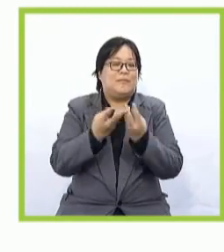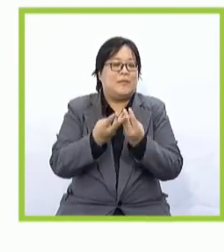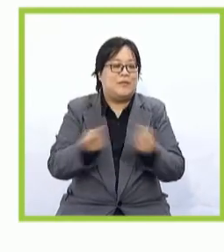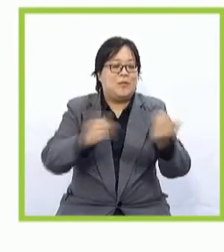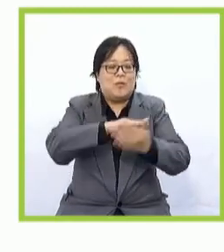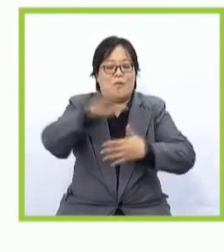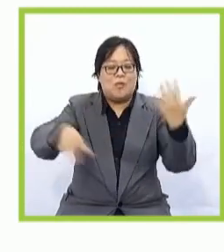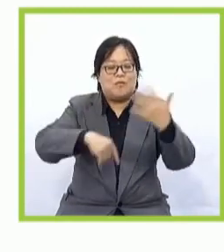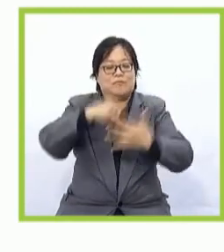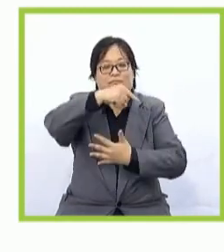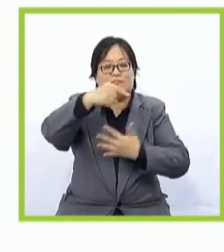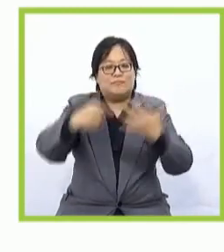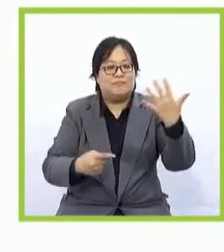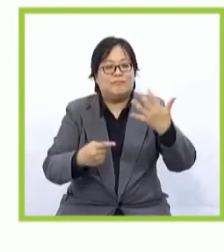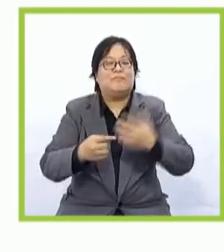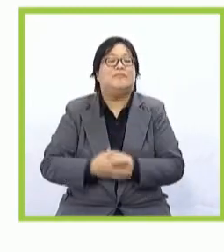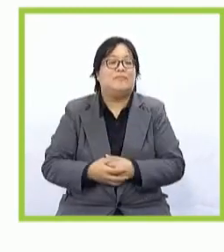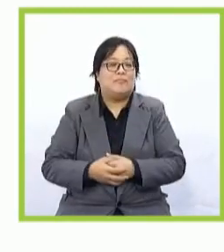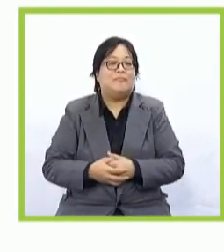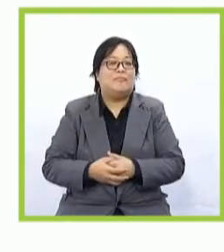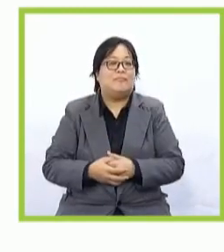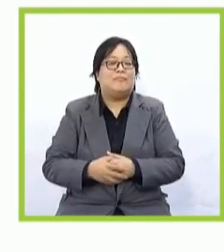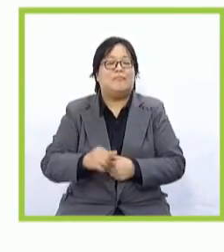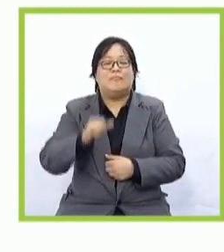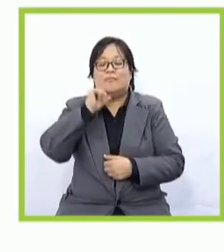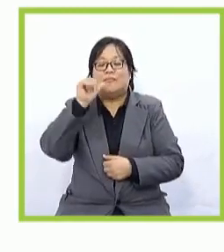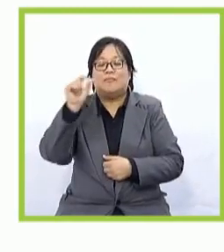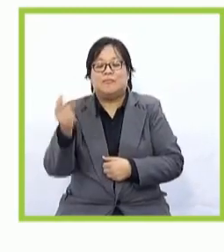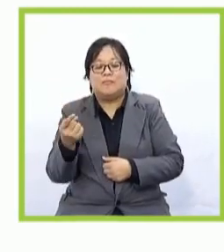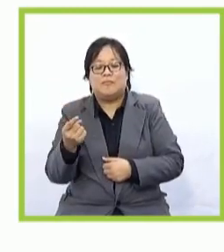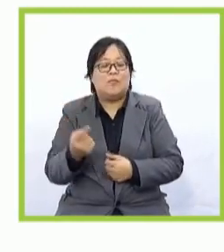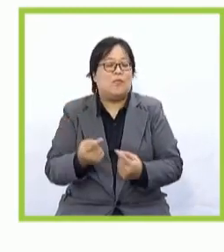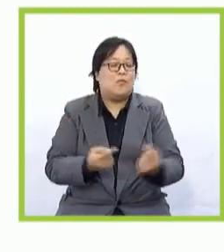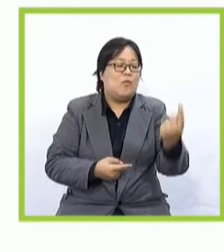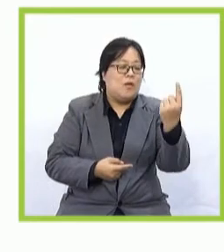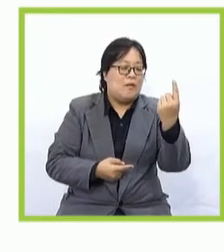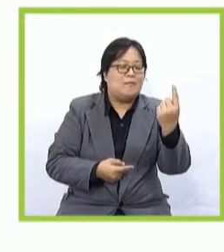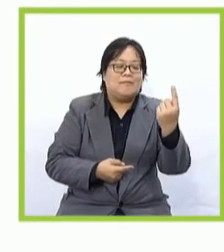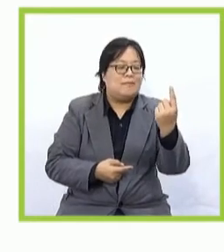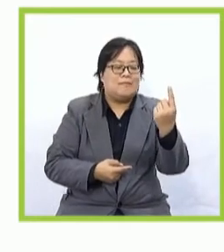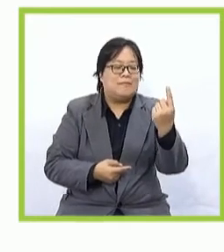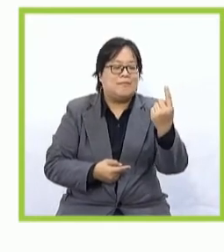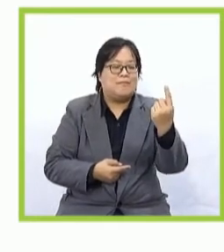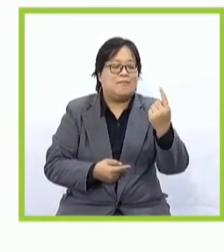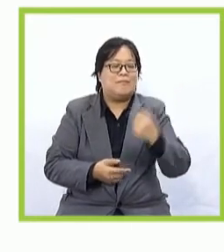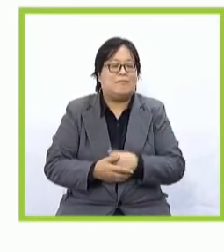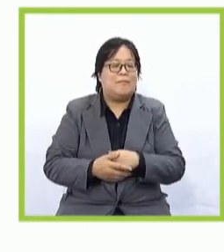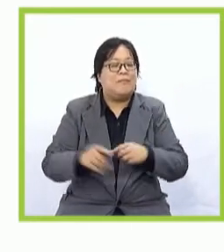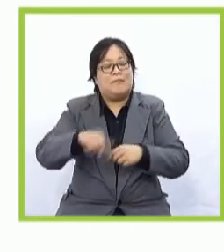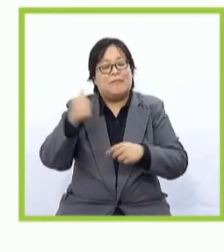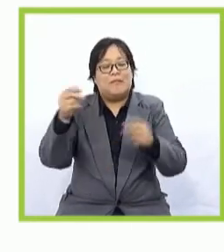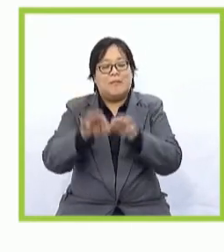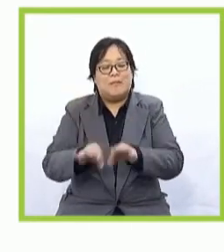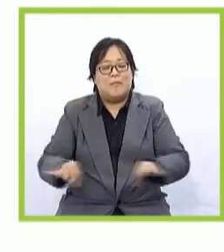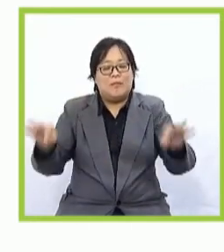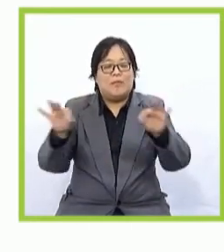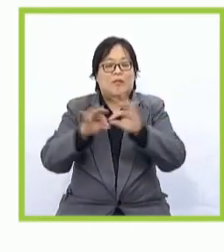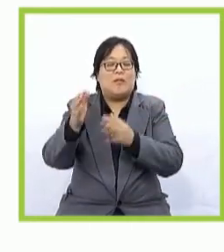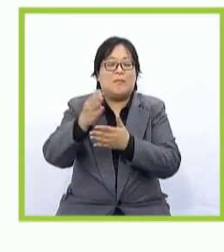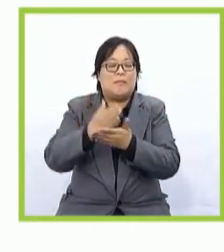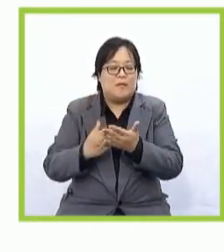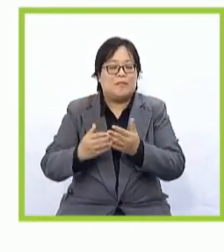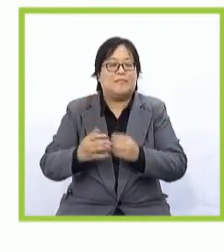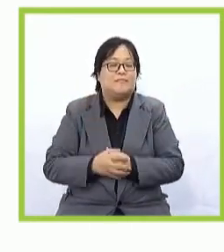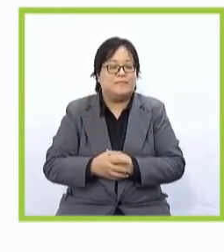of those aspects, not only one of them. Another really important part about